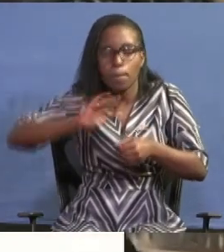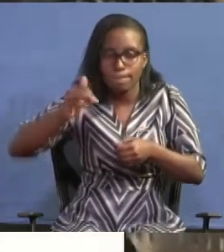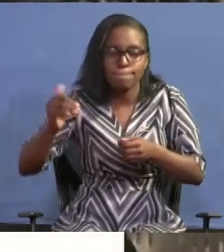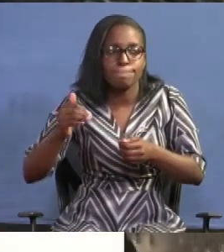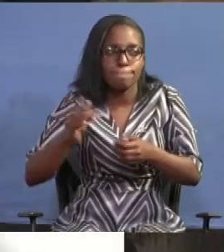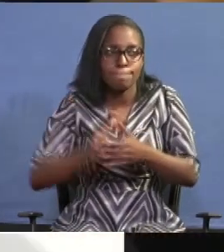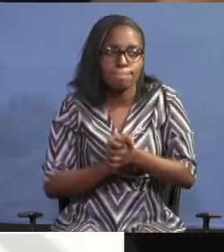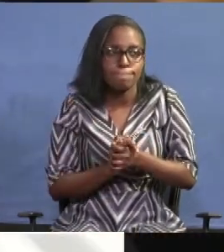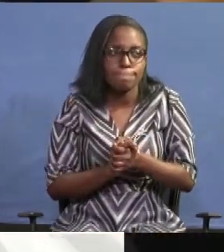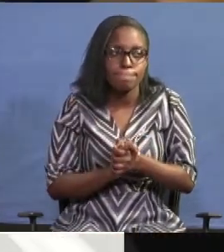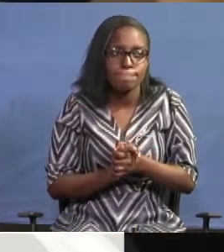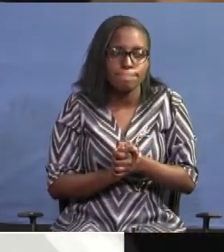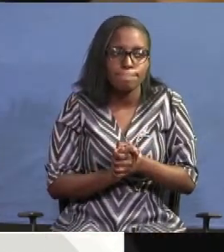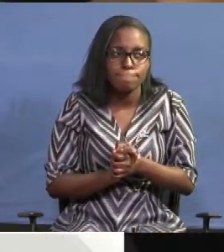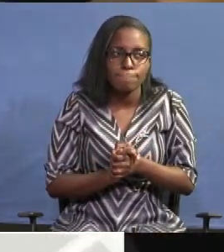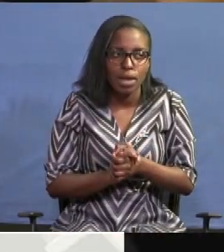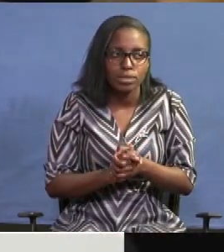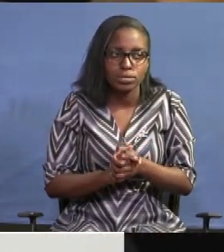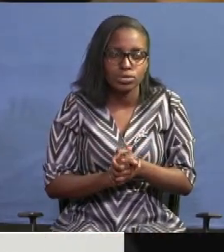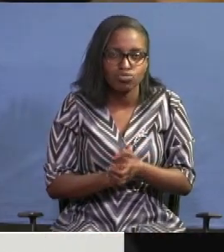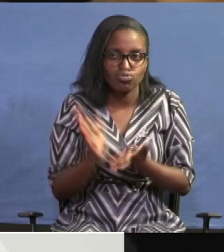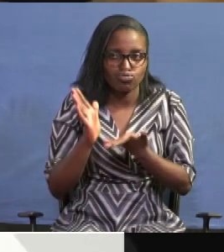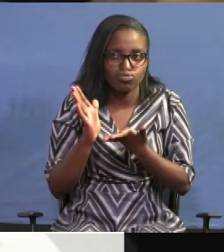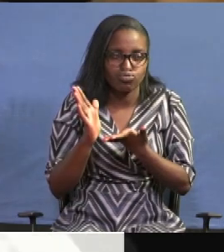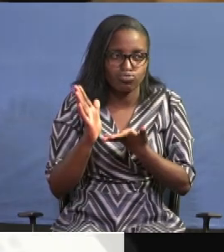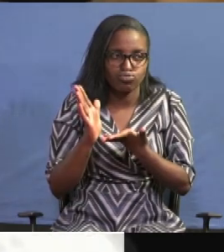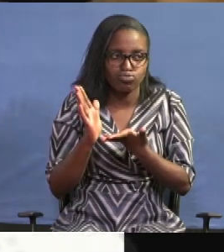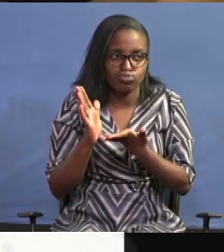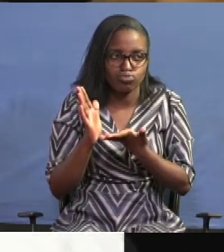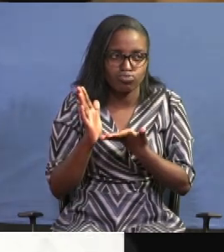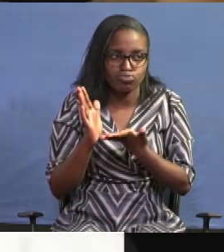Kate Bartlett, VOA News, Zanin, Limpopo, South Africa.